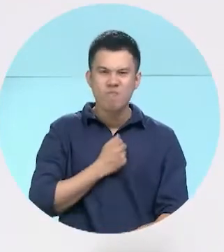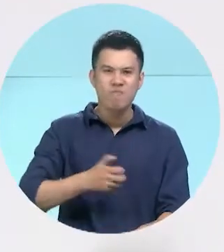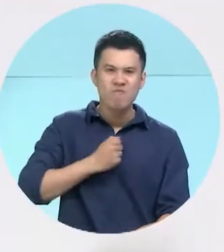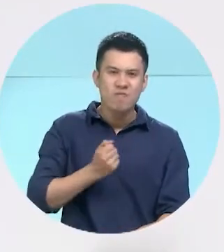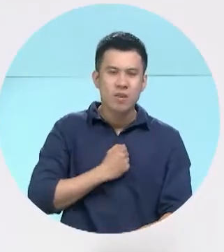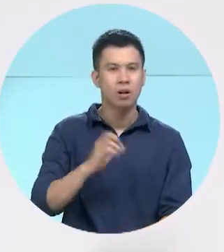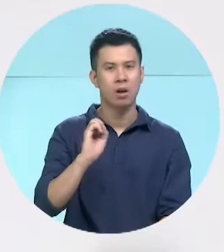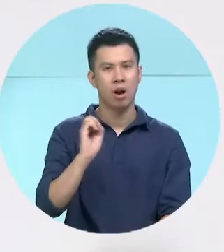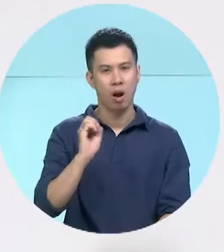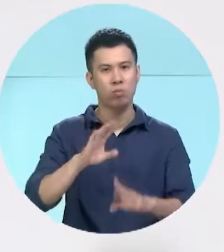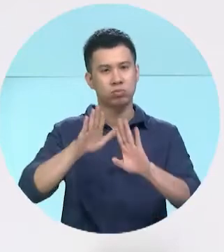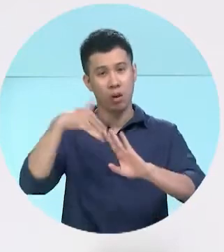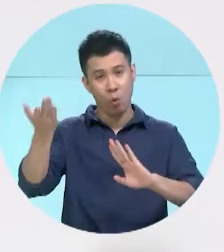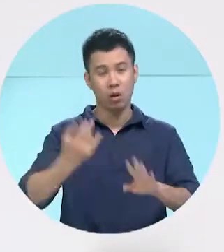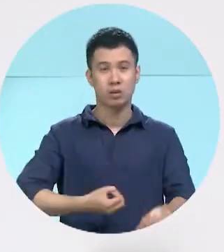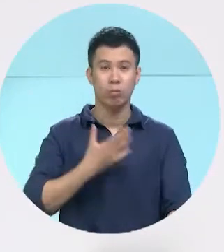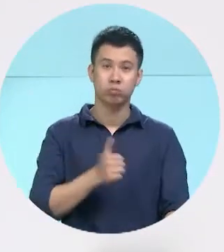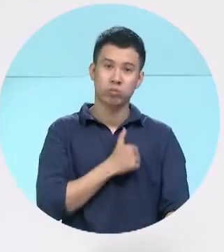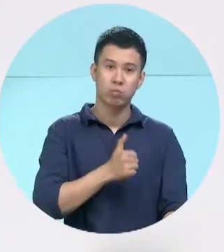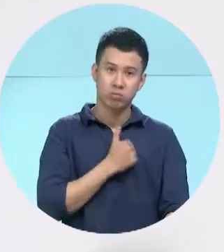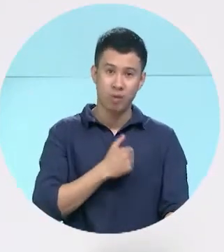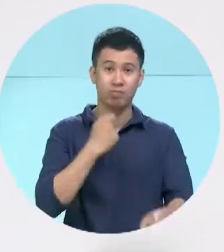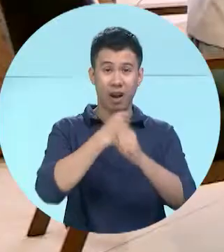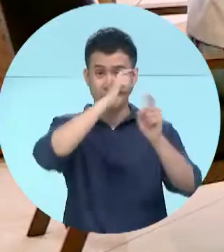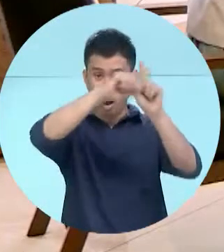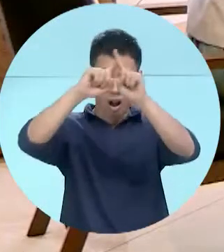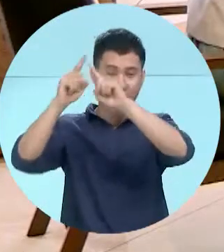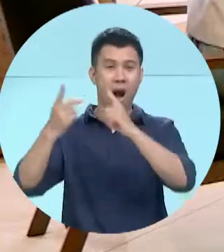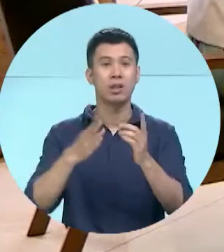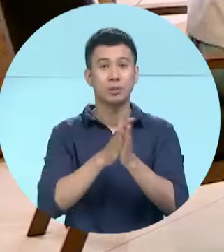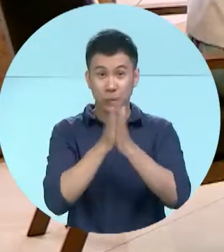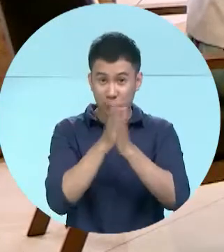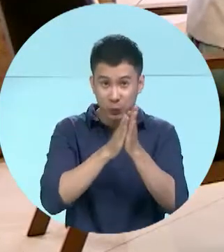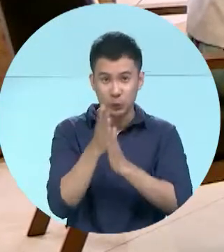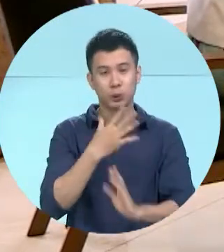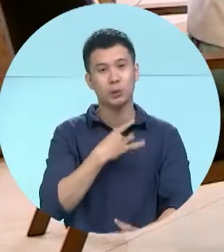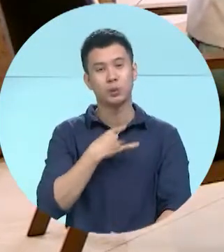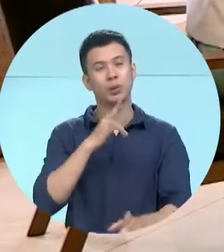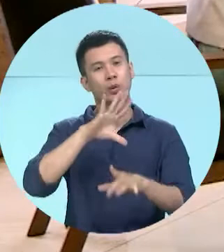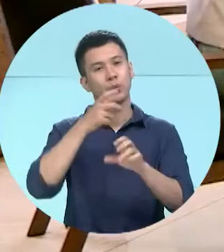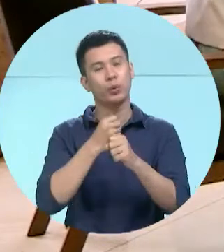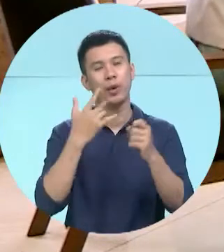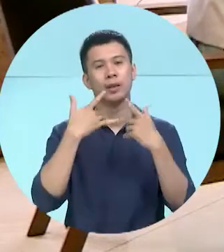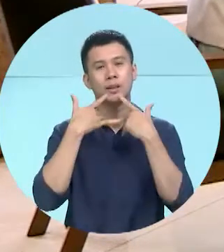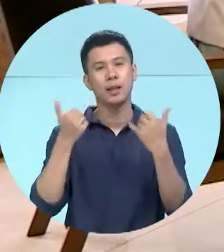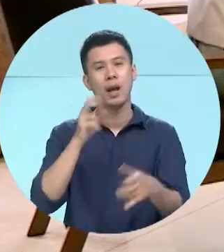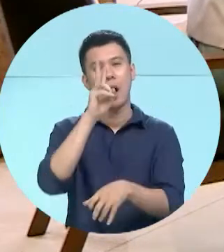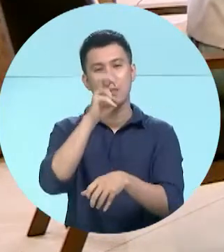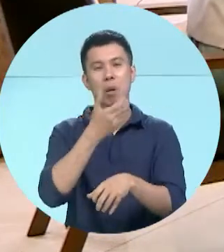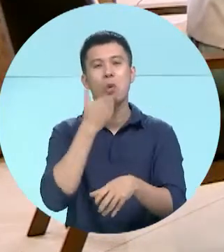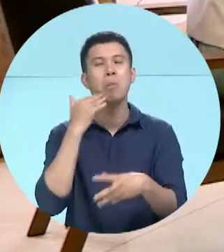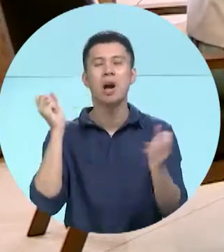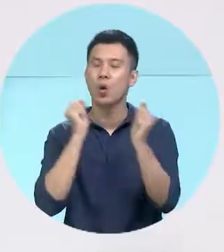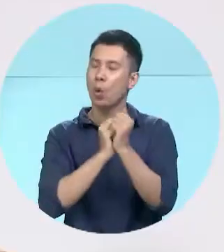those families don't have to feel afraid anymore. They don't have to feel ashamed. They will be able to go out, be more independent, do more